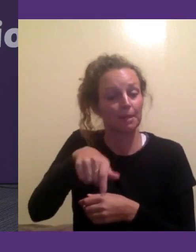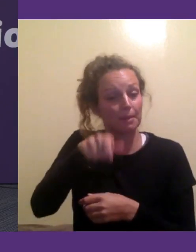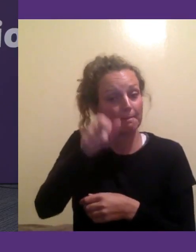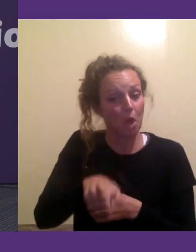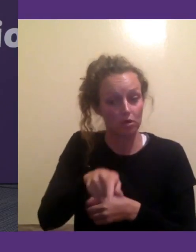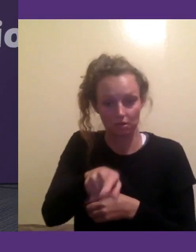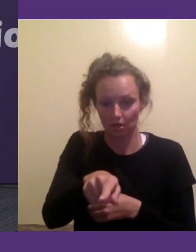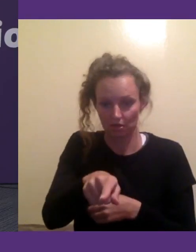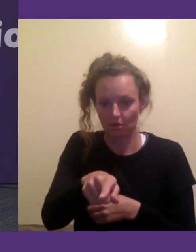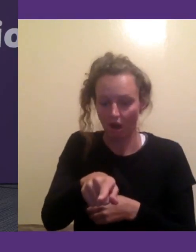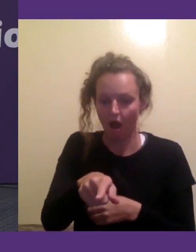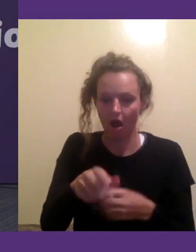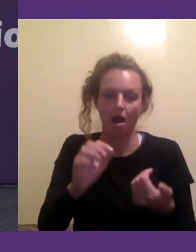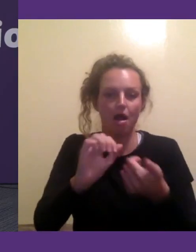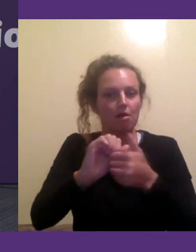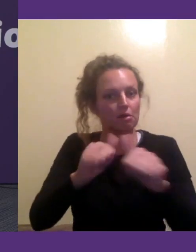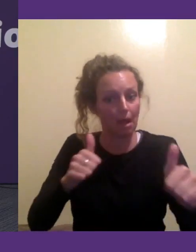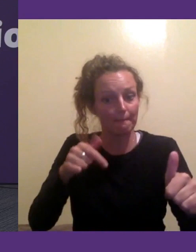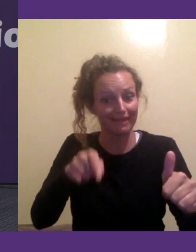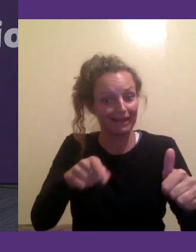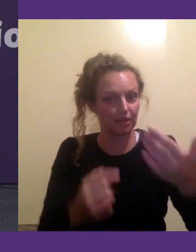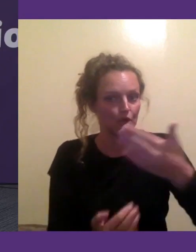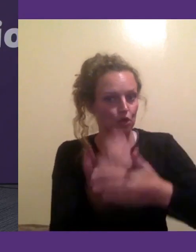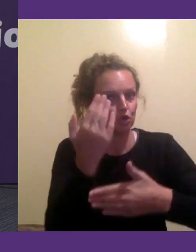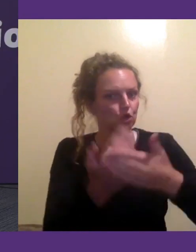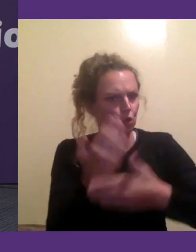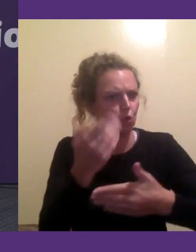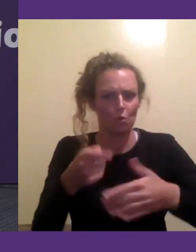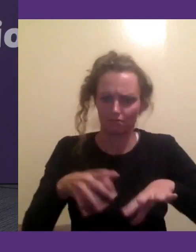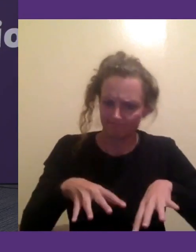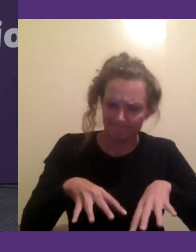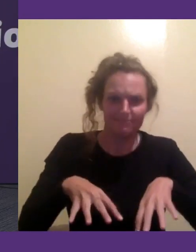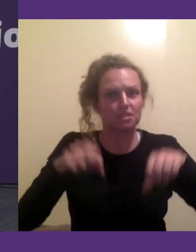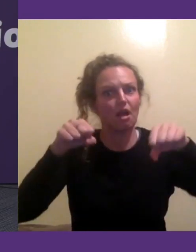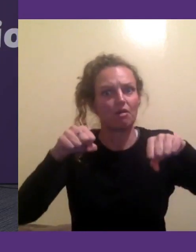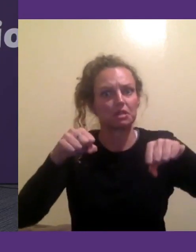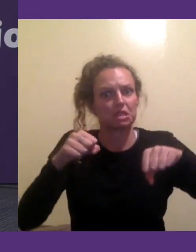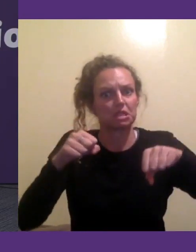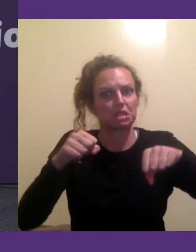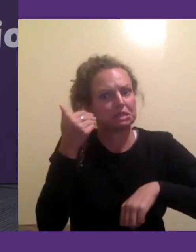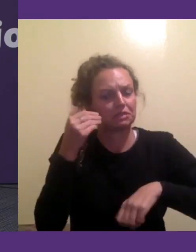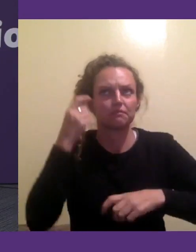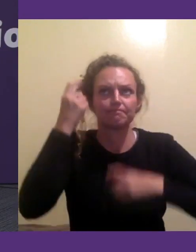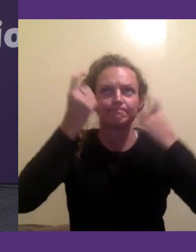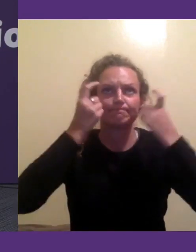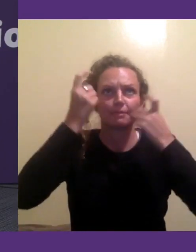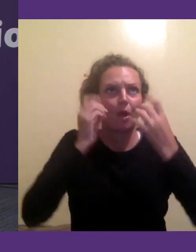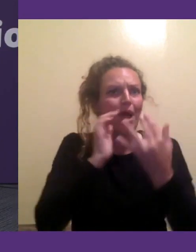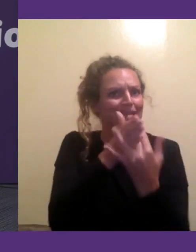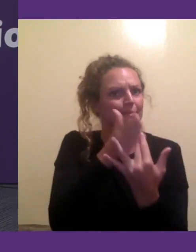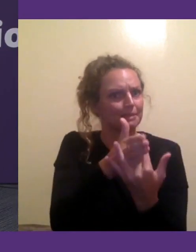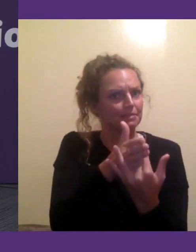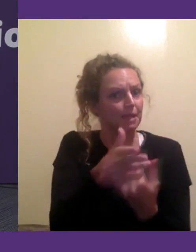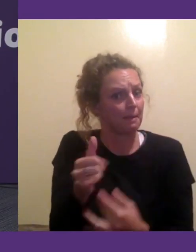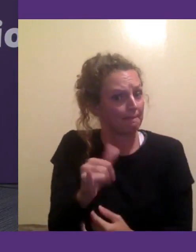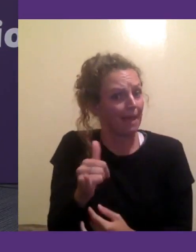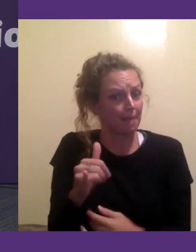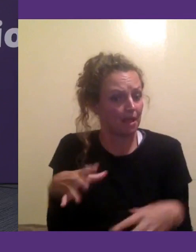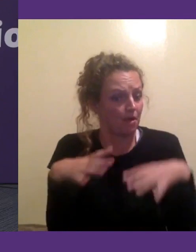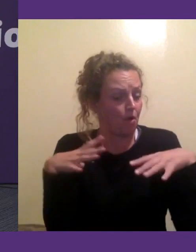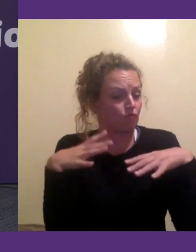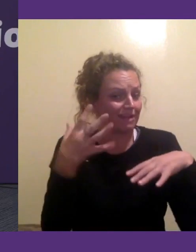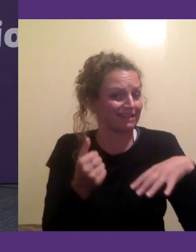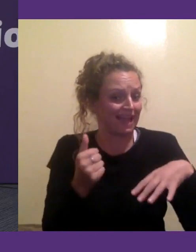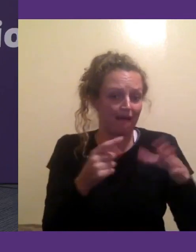to thinking about accessibility, and you have an app, and knowing that for whatever platform you're